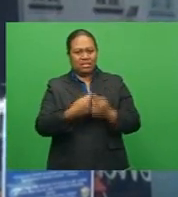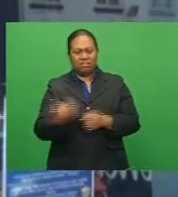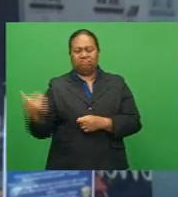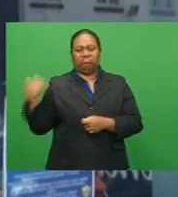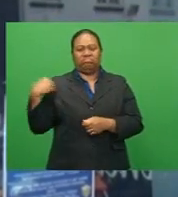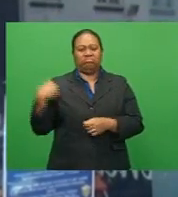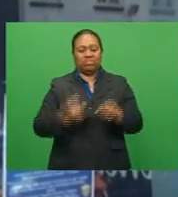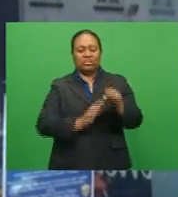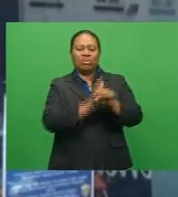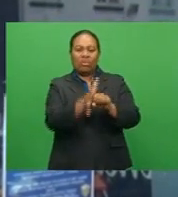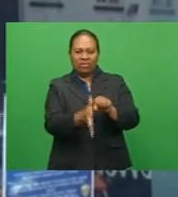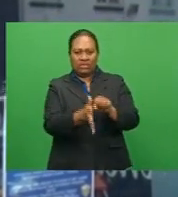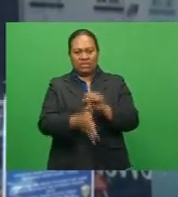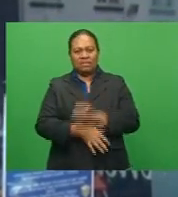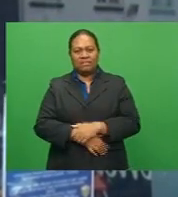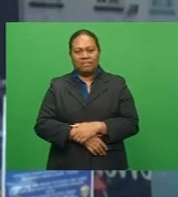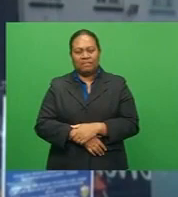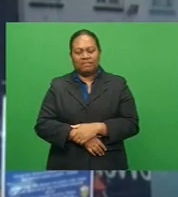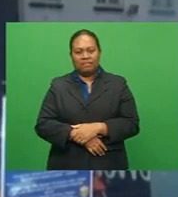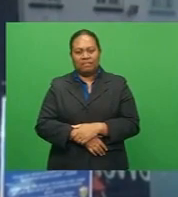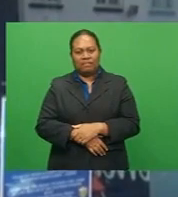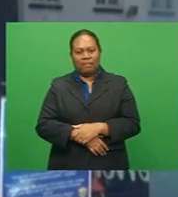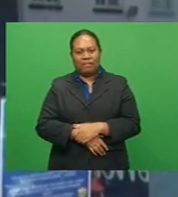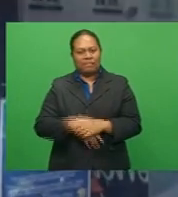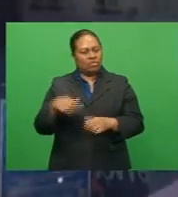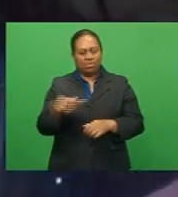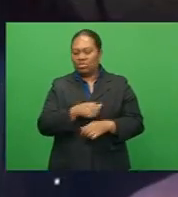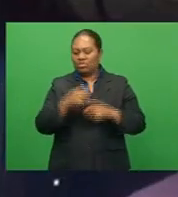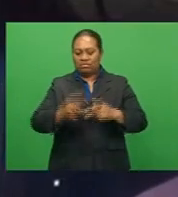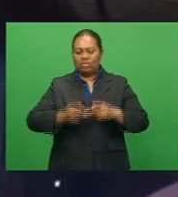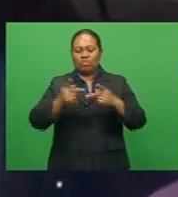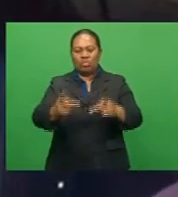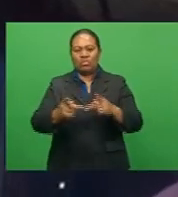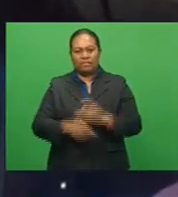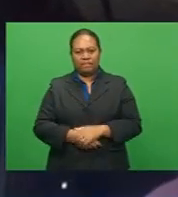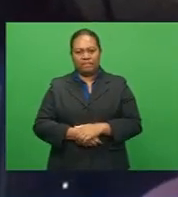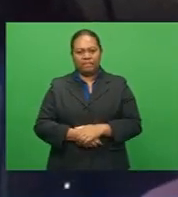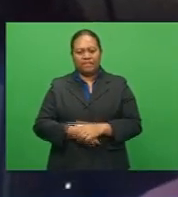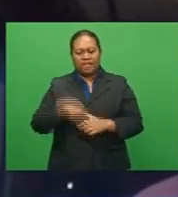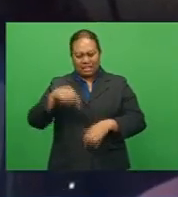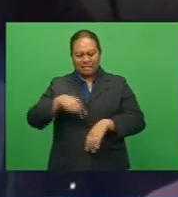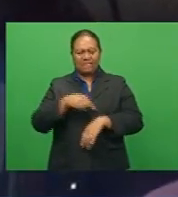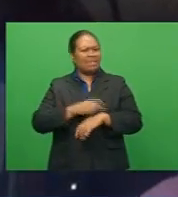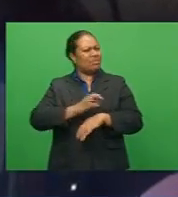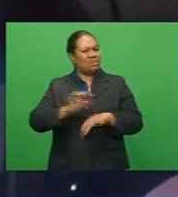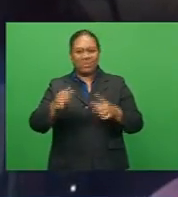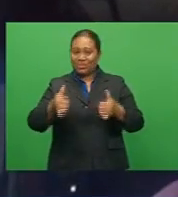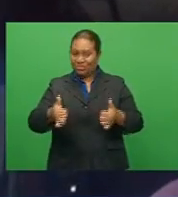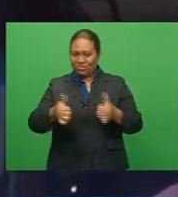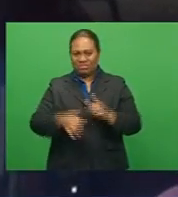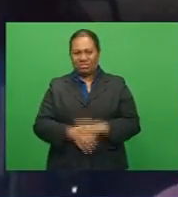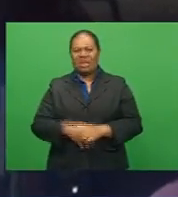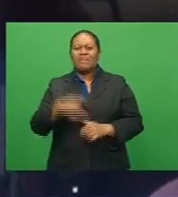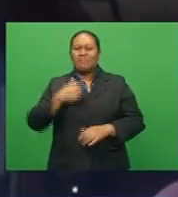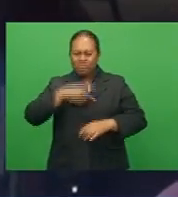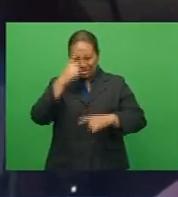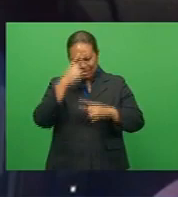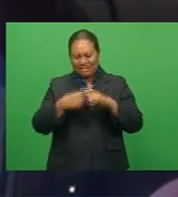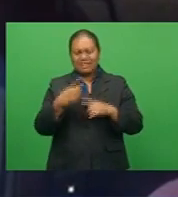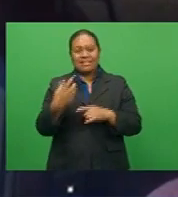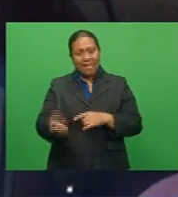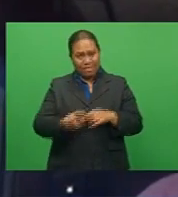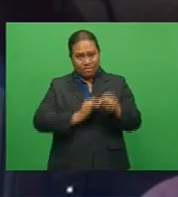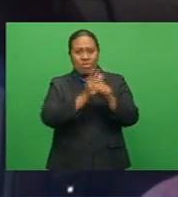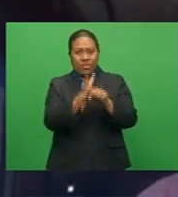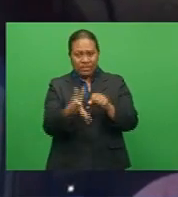this COVID-19. So I think the game should be postponed. Because this time is not good, eh? This time is the sickness,